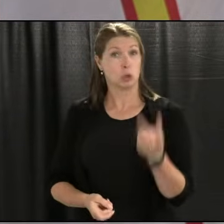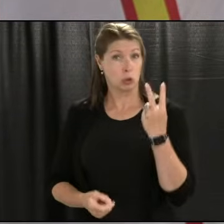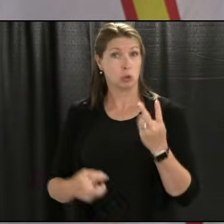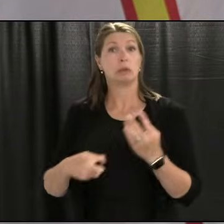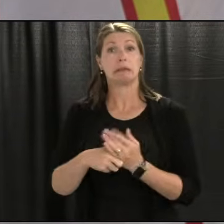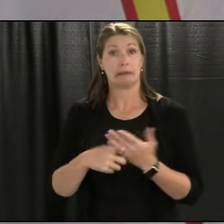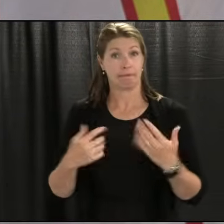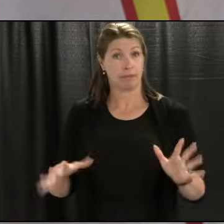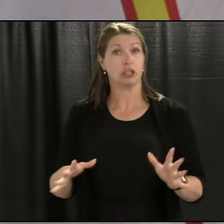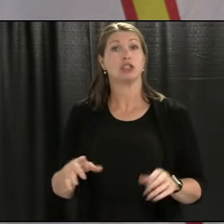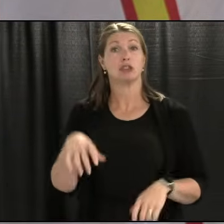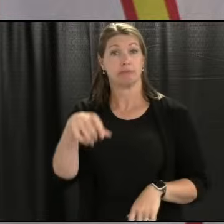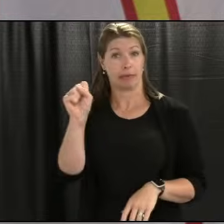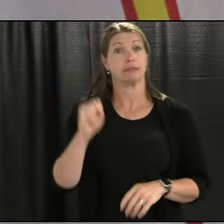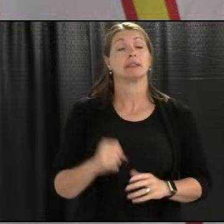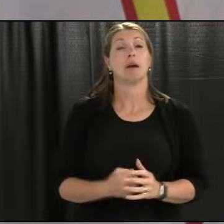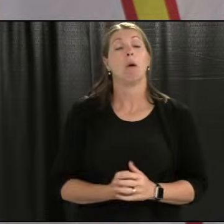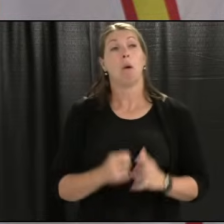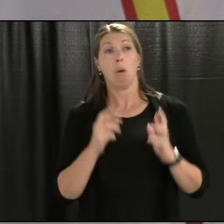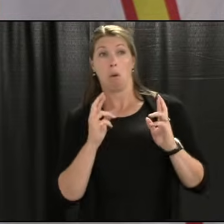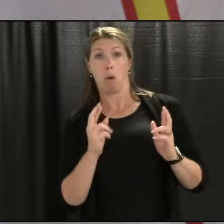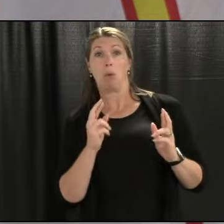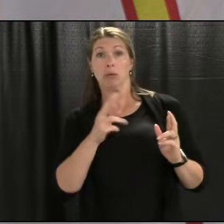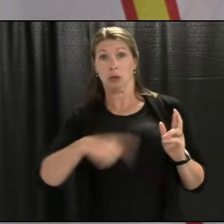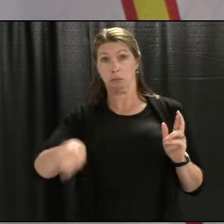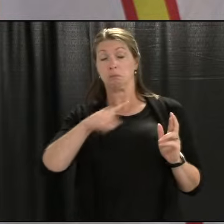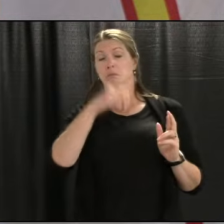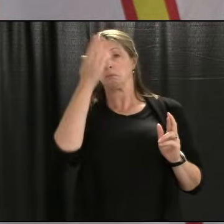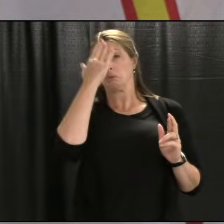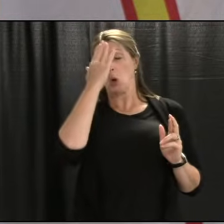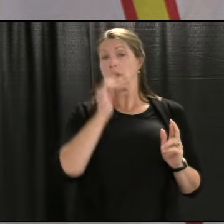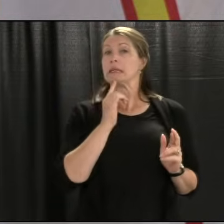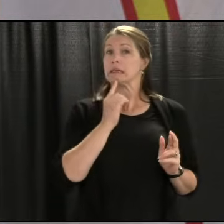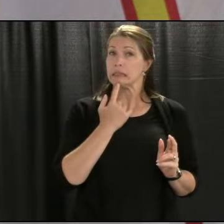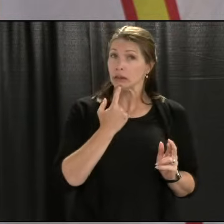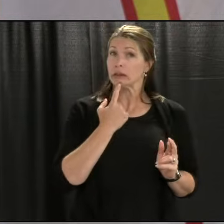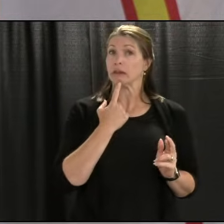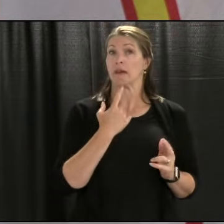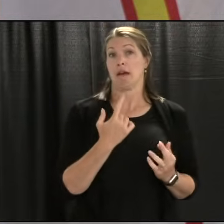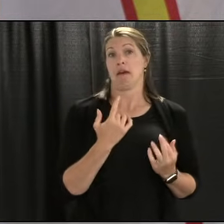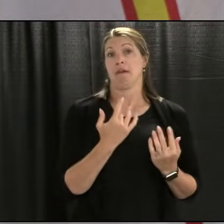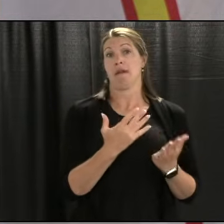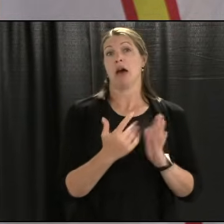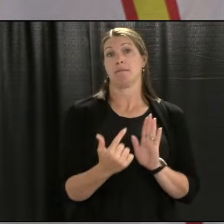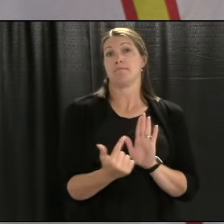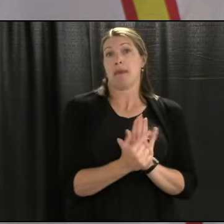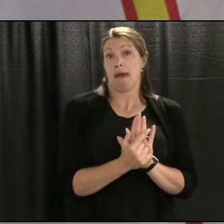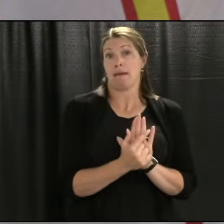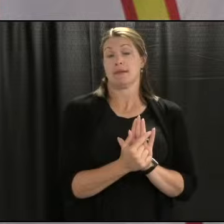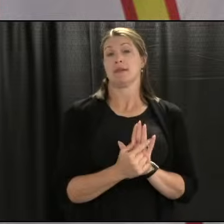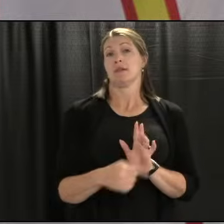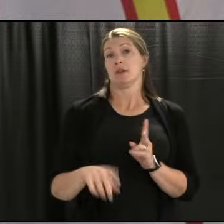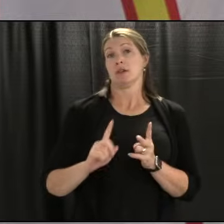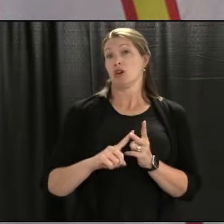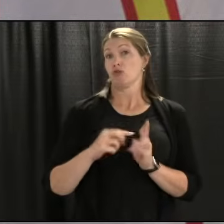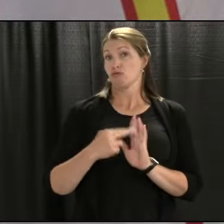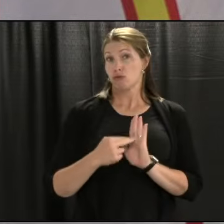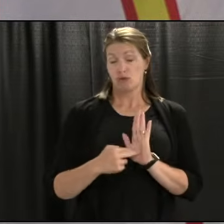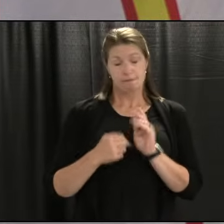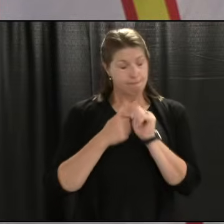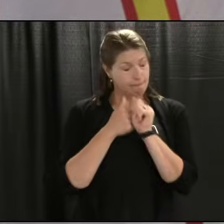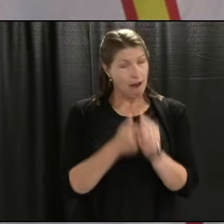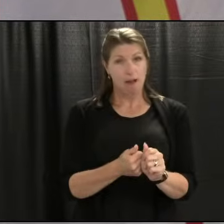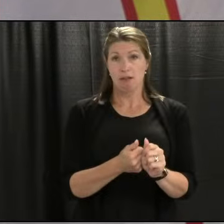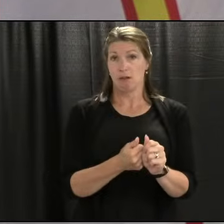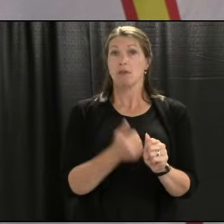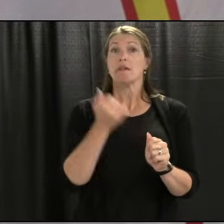issued, I really hope people understand the seriousness of the fire ban and the fire regulations and what we're asking people to do. And if